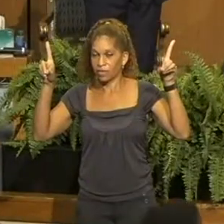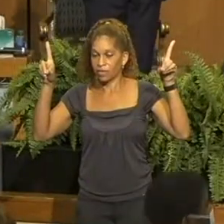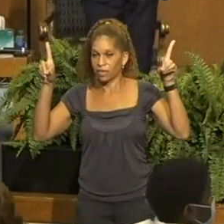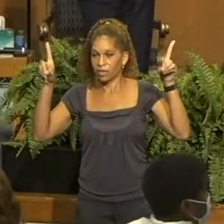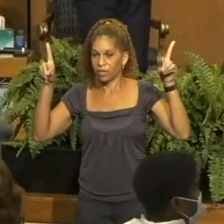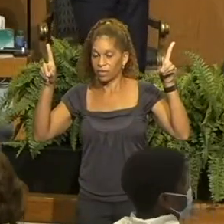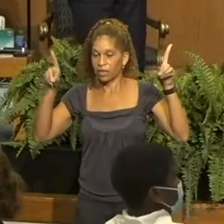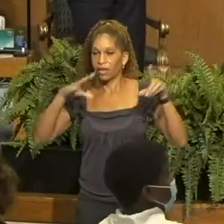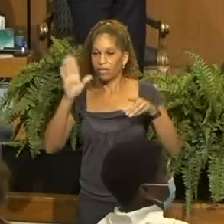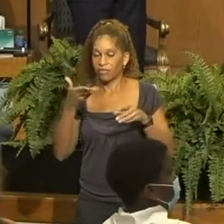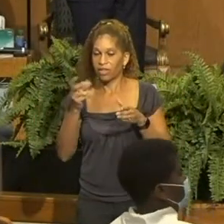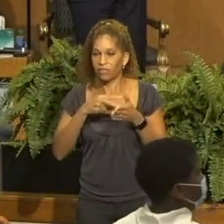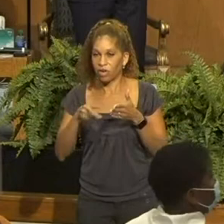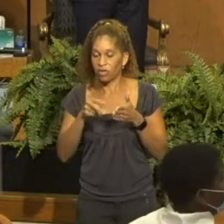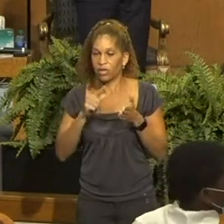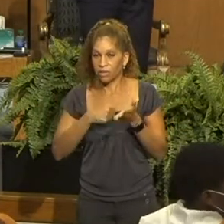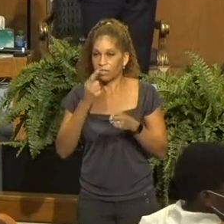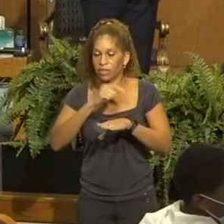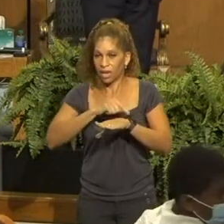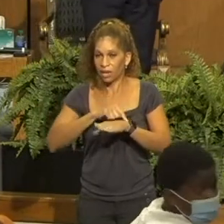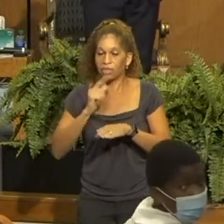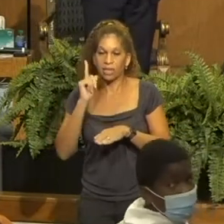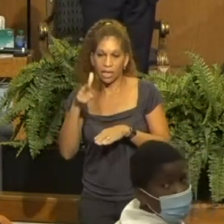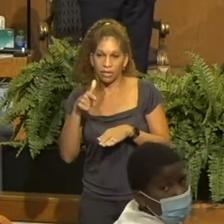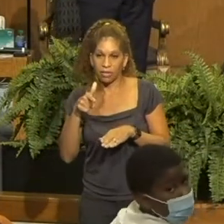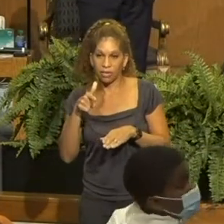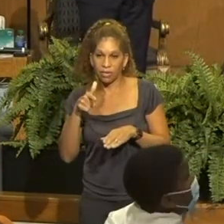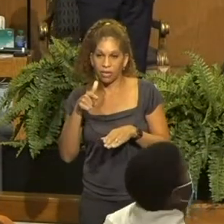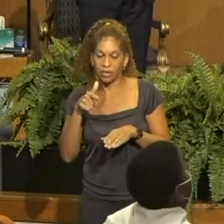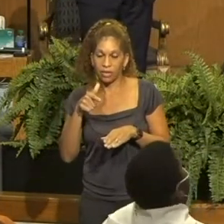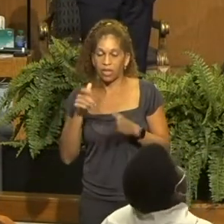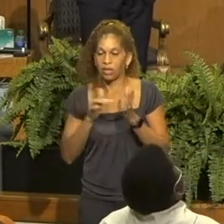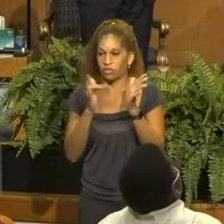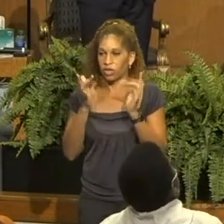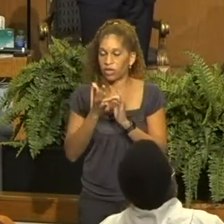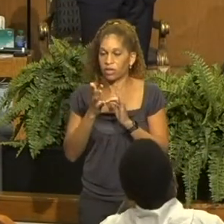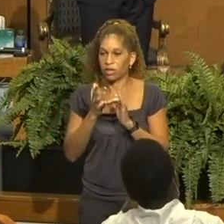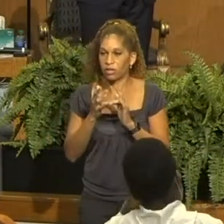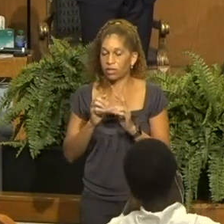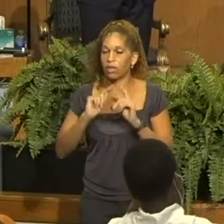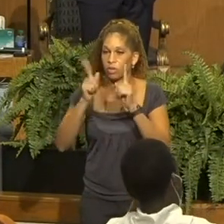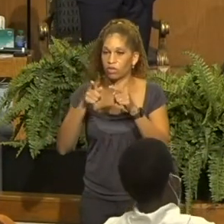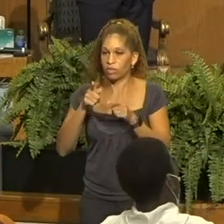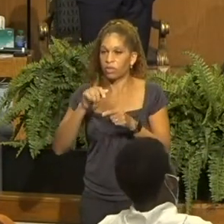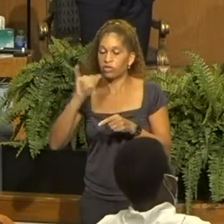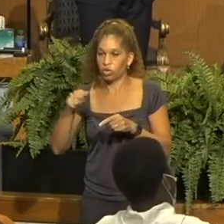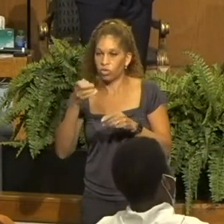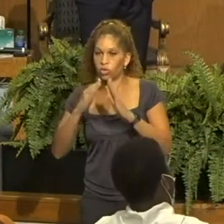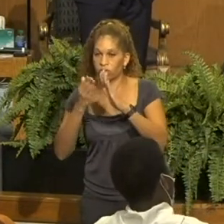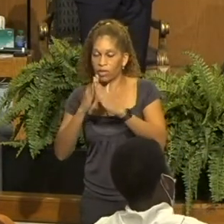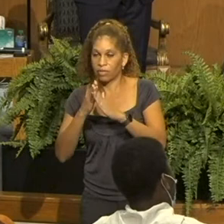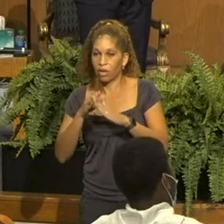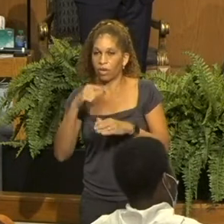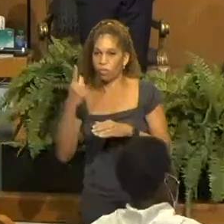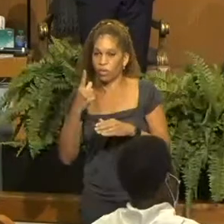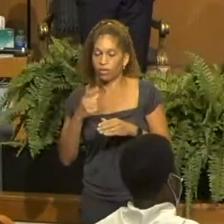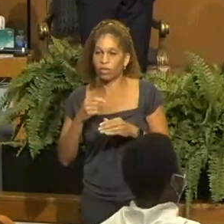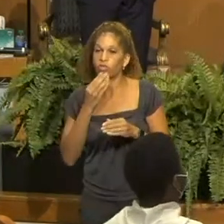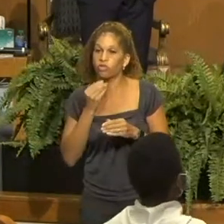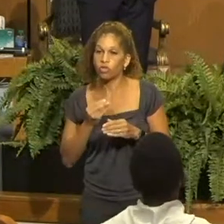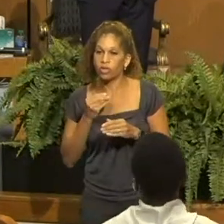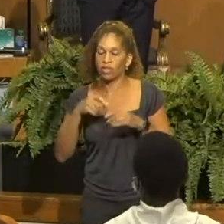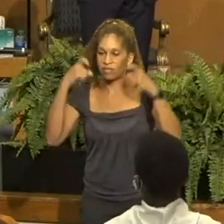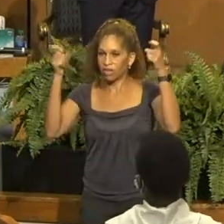In the 5th verse, sometimes later, Jesus went up to Jerusalem for one of the Jewish